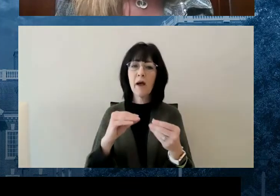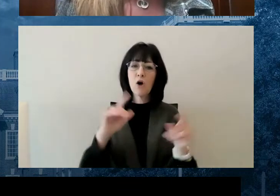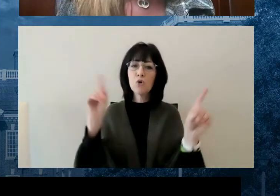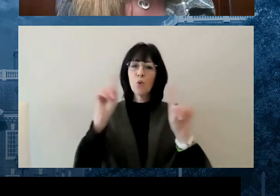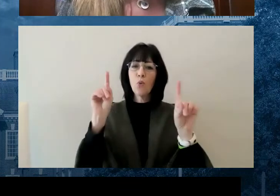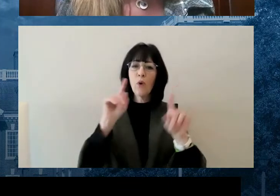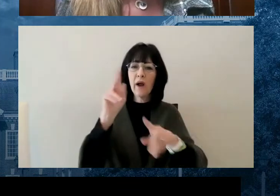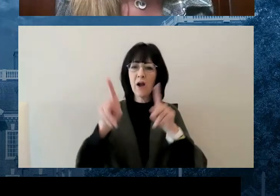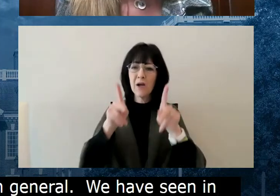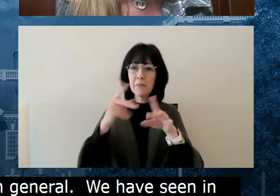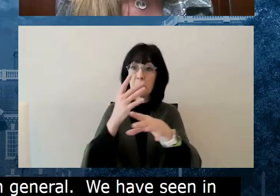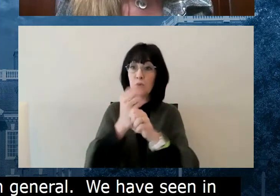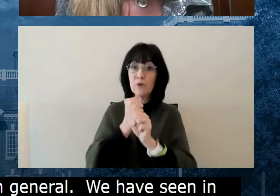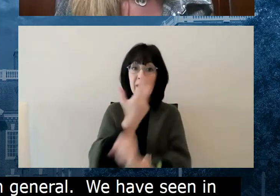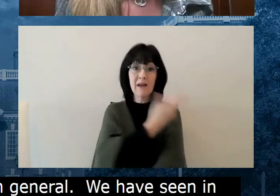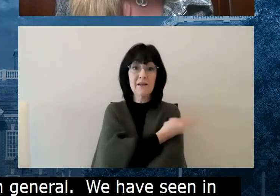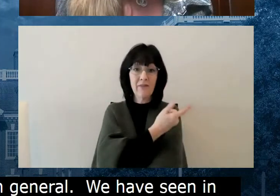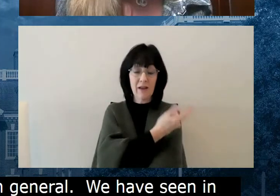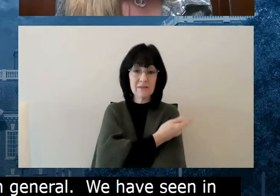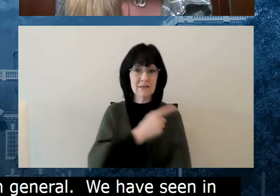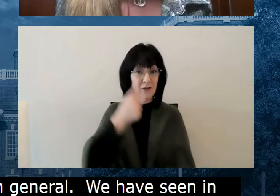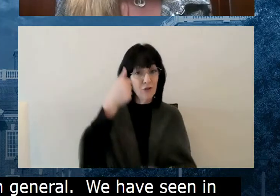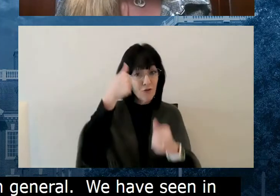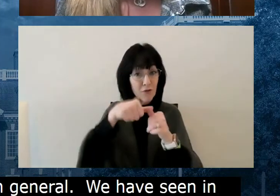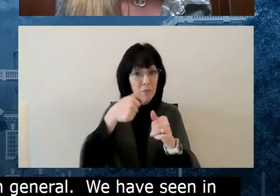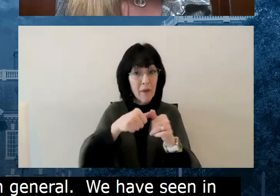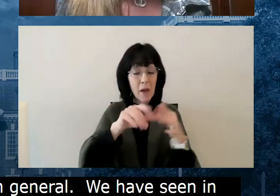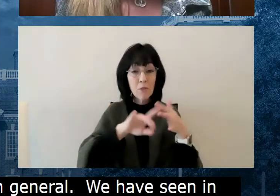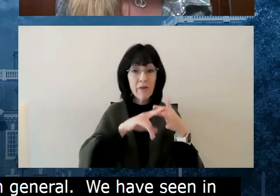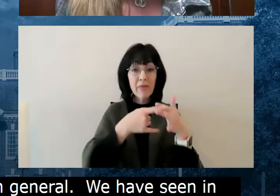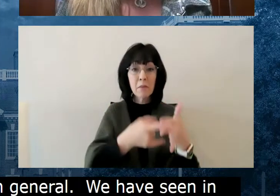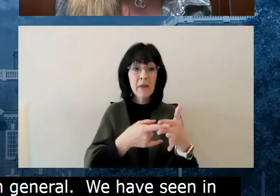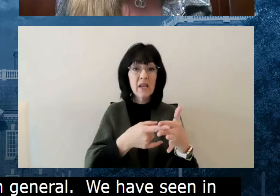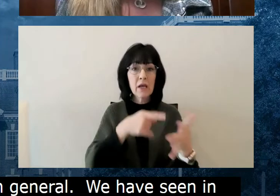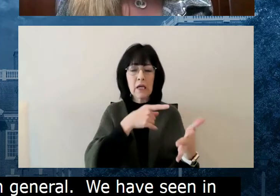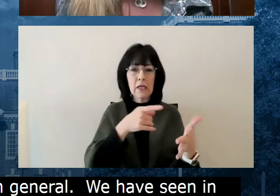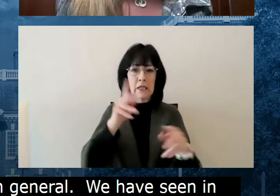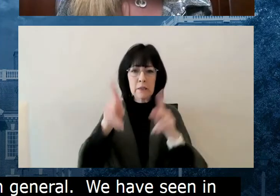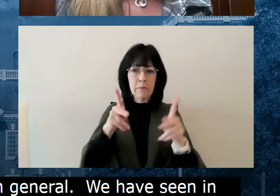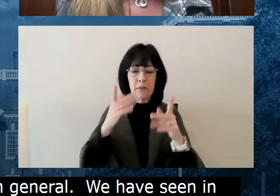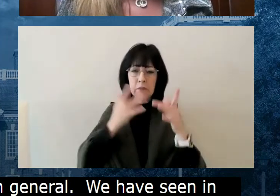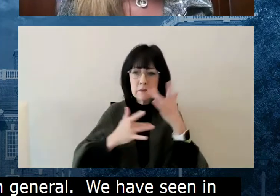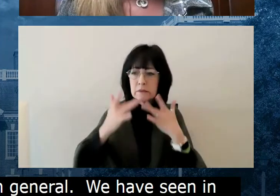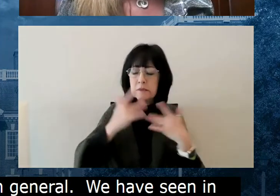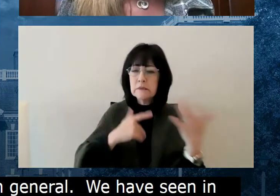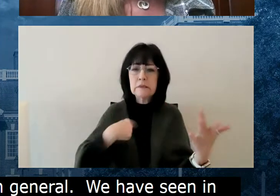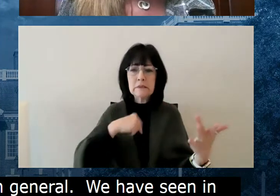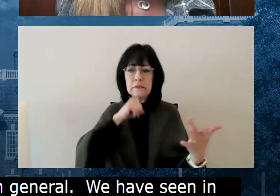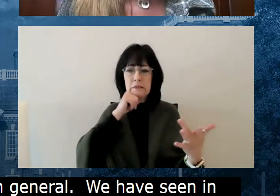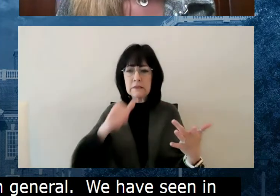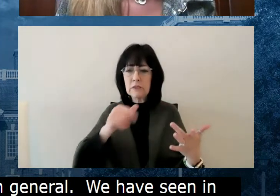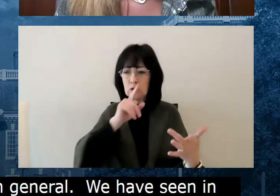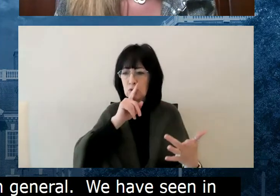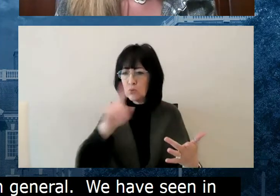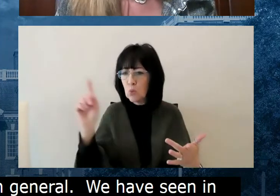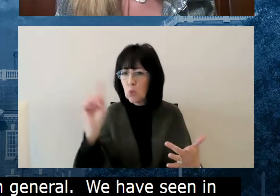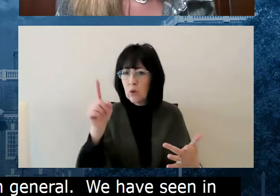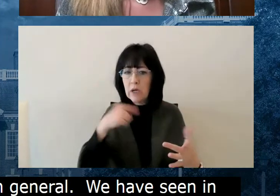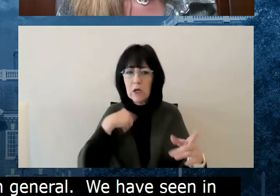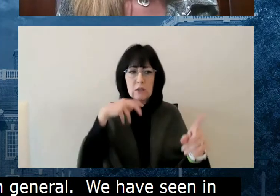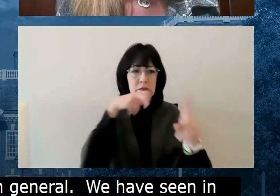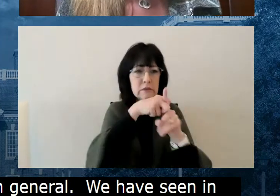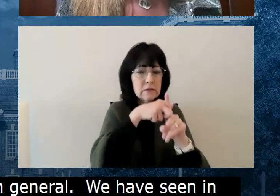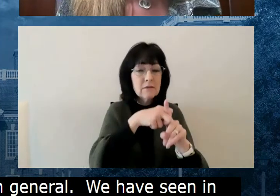having difficulty finding vaccine really should be over, and it is now easier than ever to get vaccinated. As